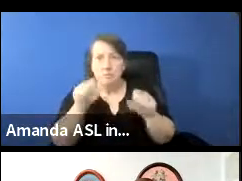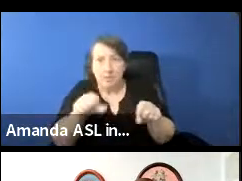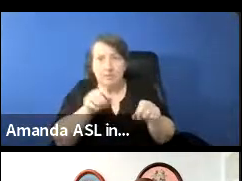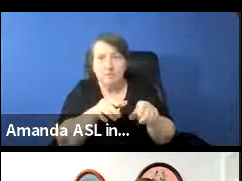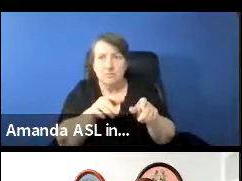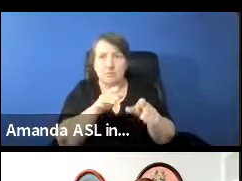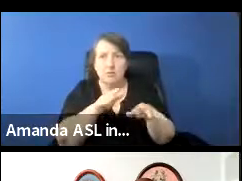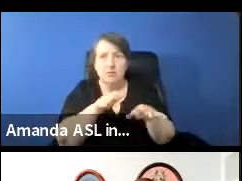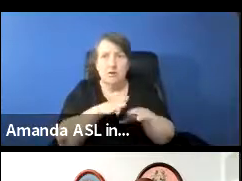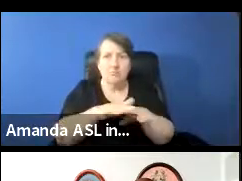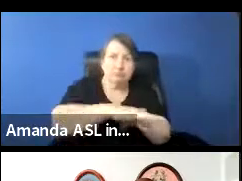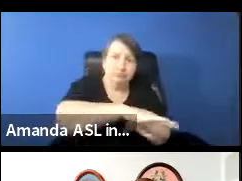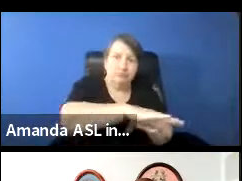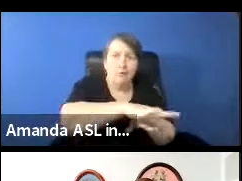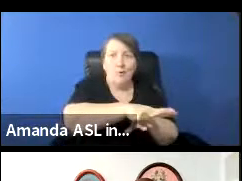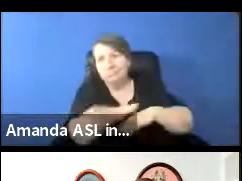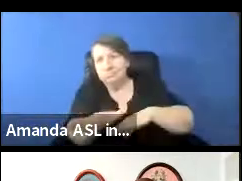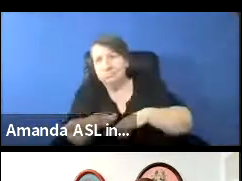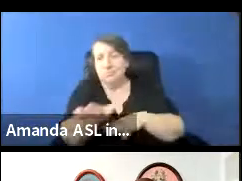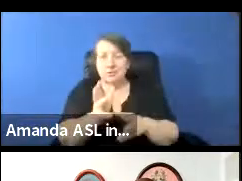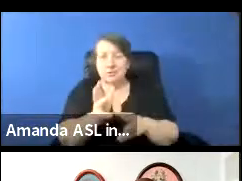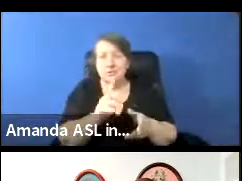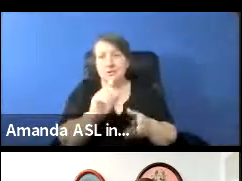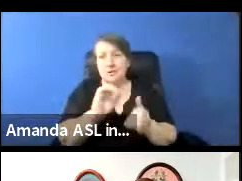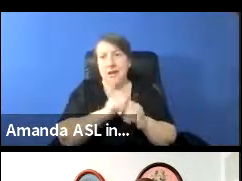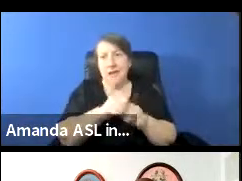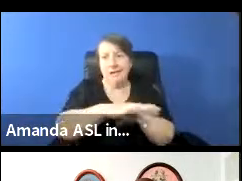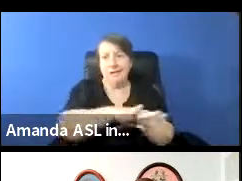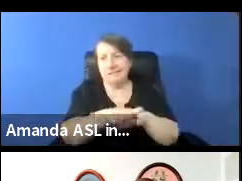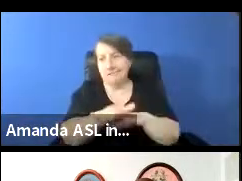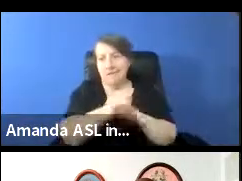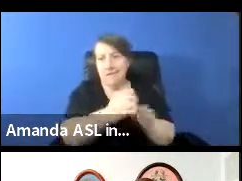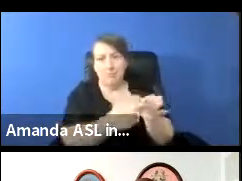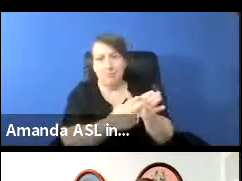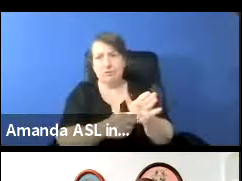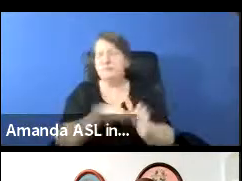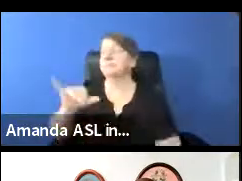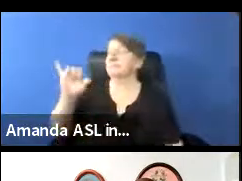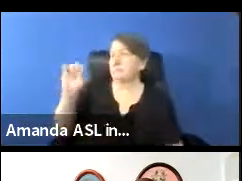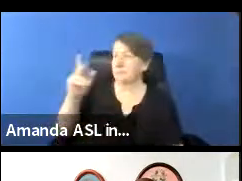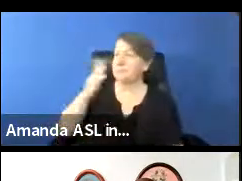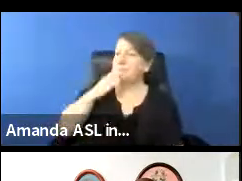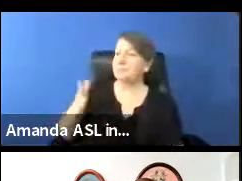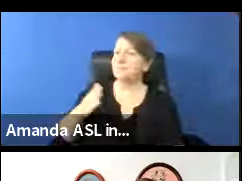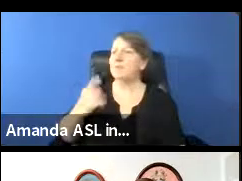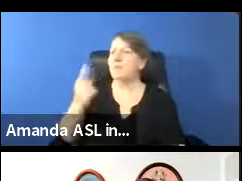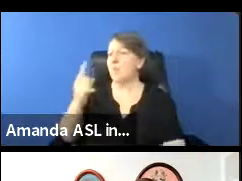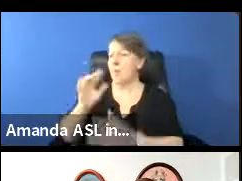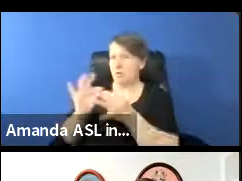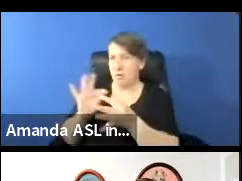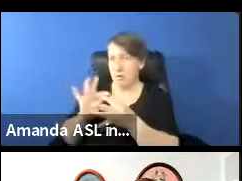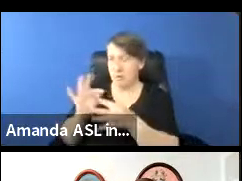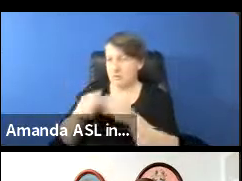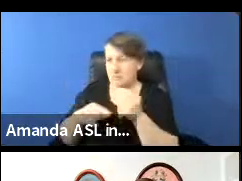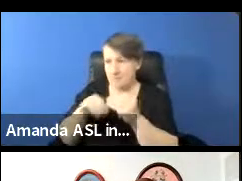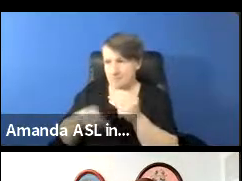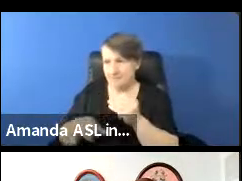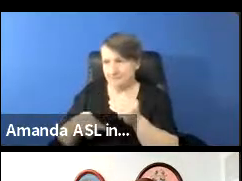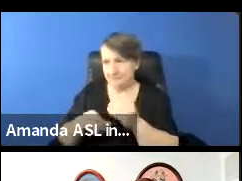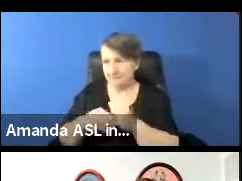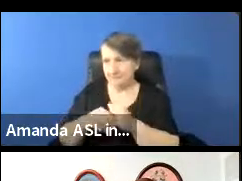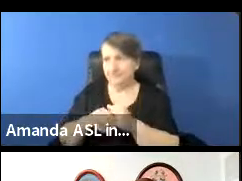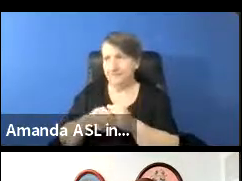and alignments for the bridge. Okay, thank you. And then just a statement or a comment about that,